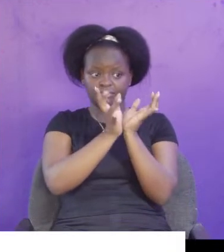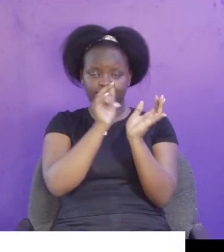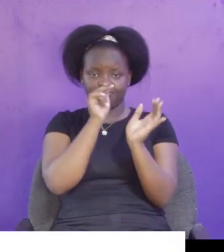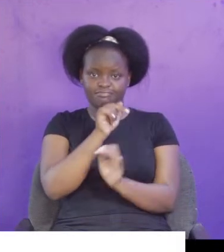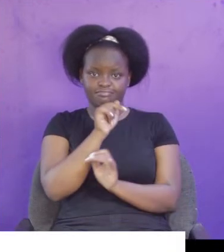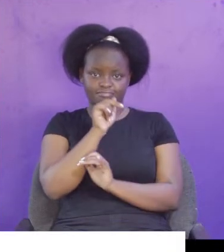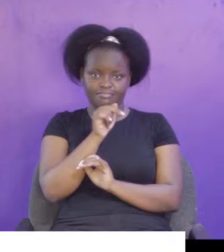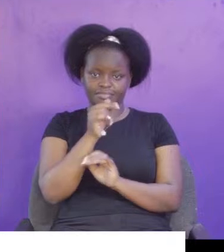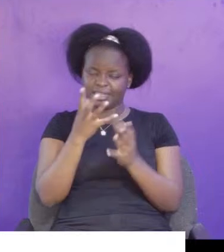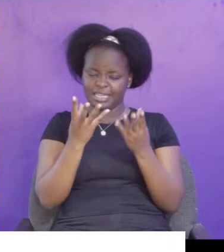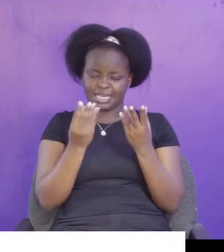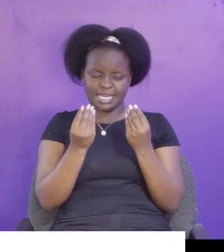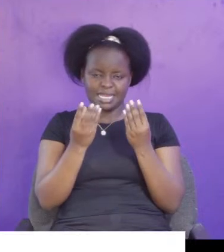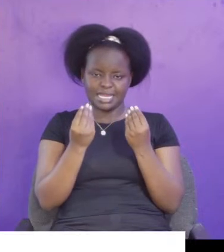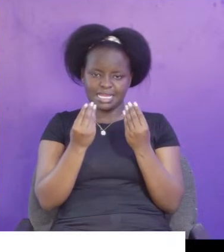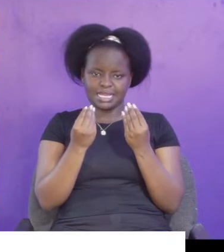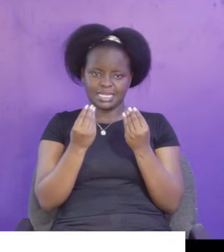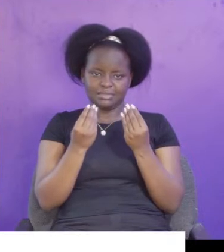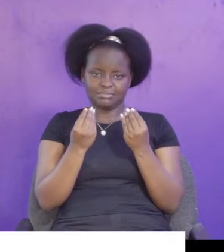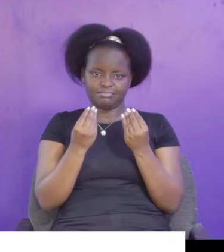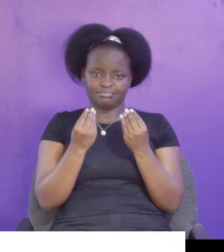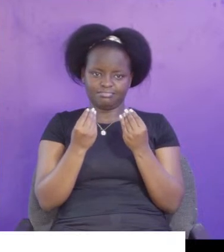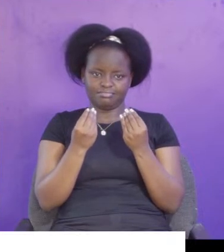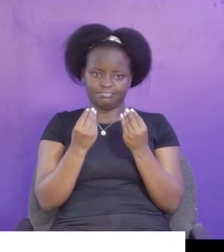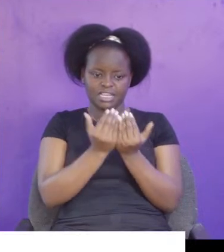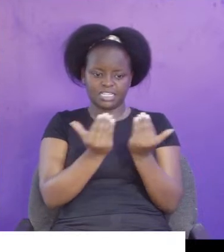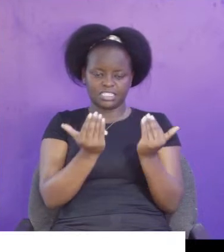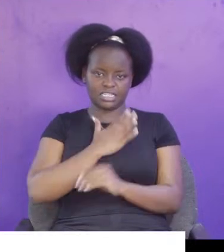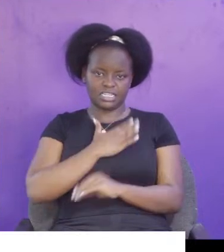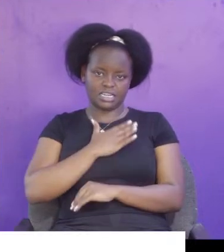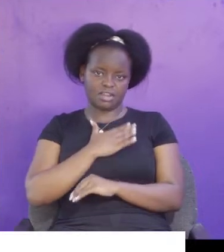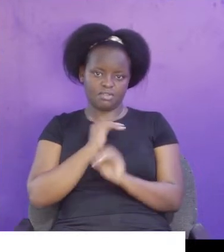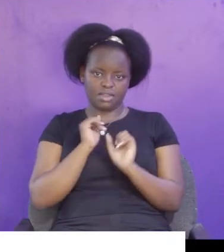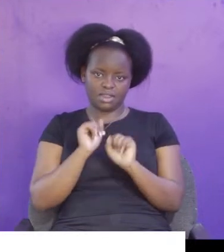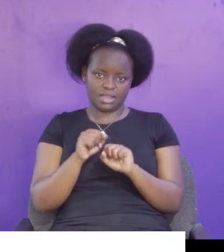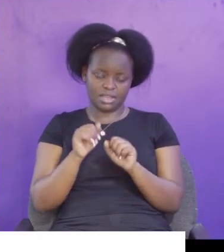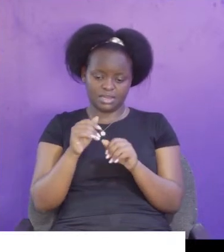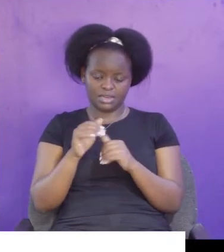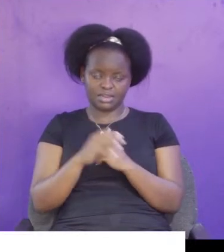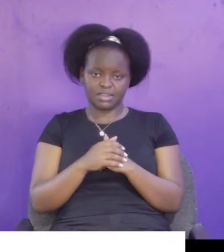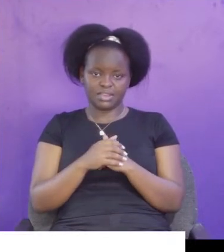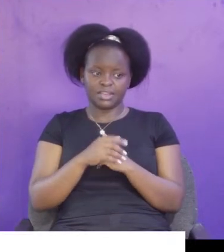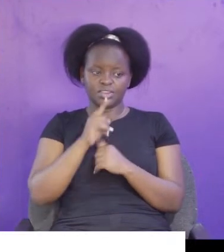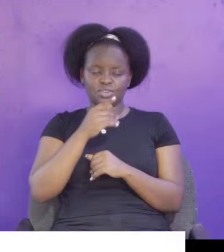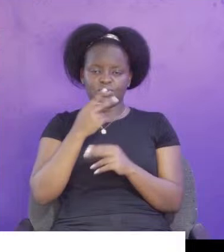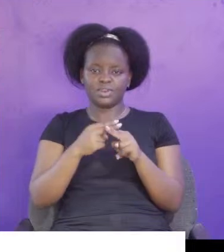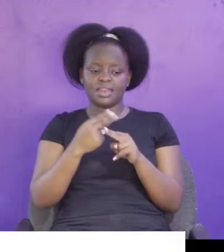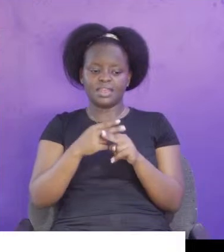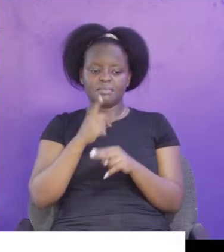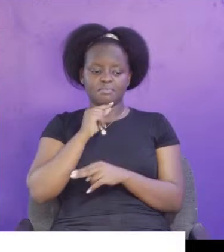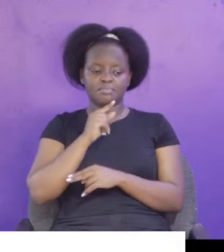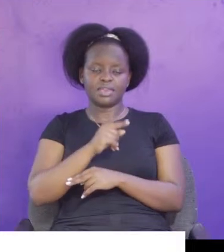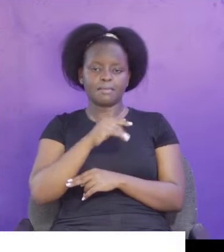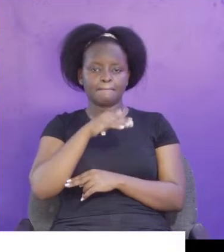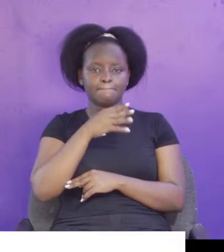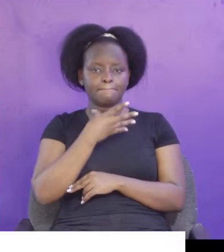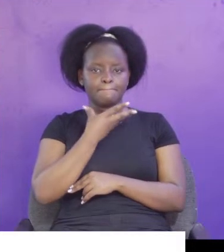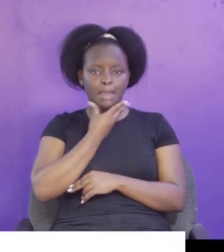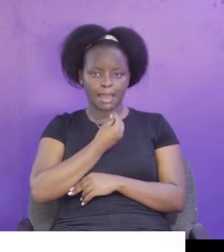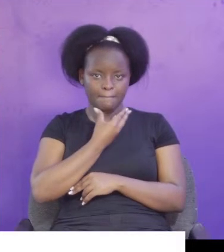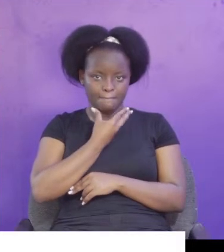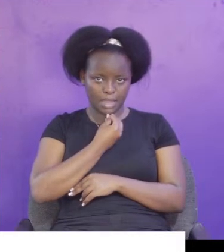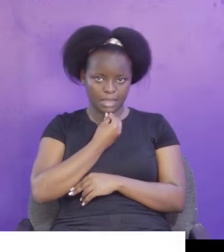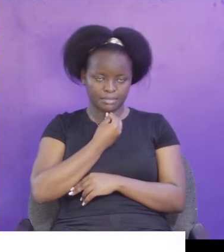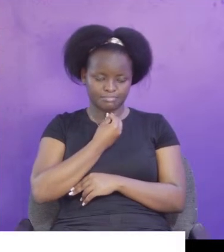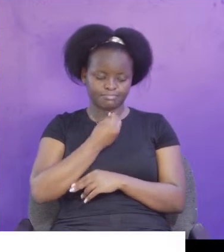easily be our children. No wonder you call him Baba. That name did not